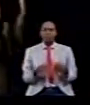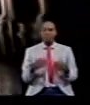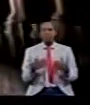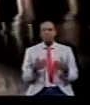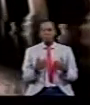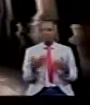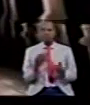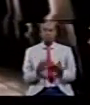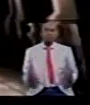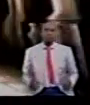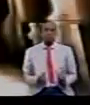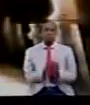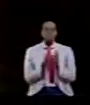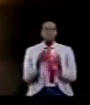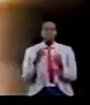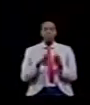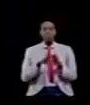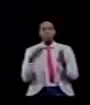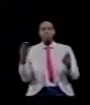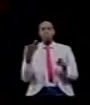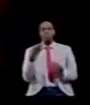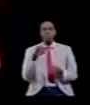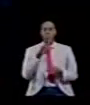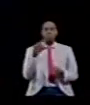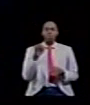there arose a great storm.